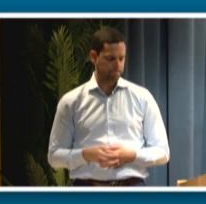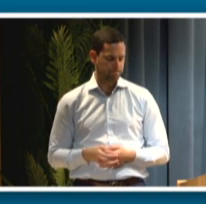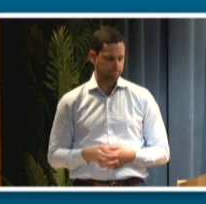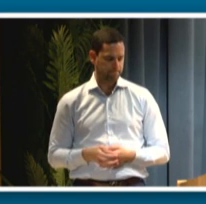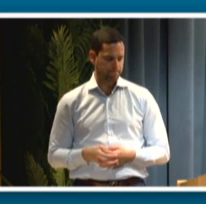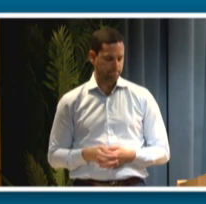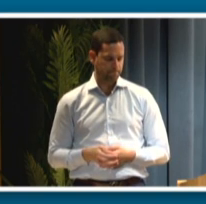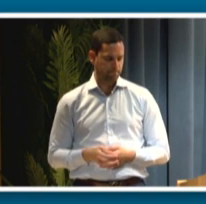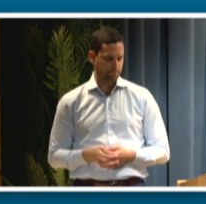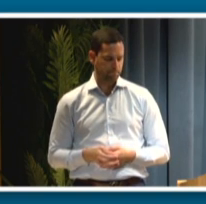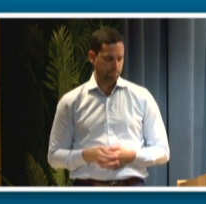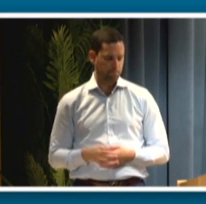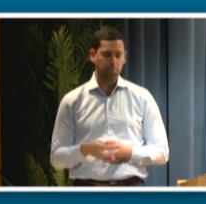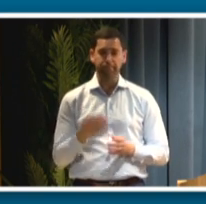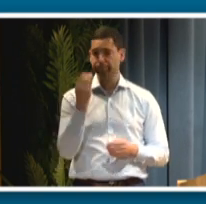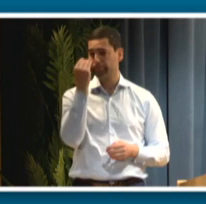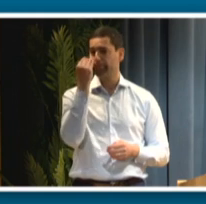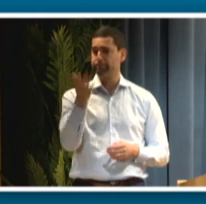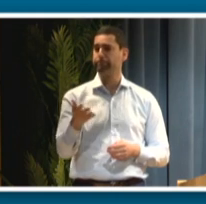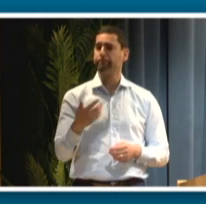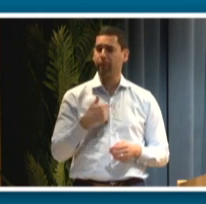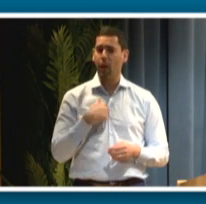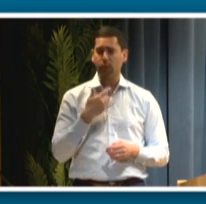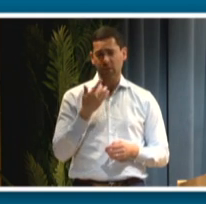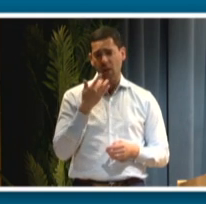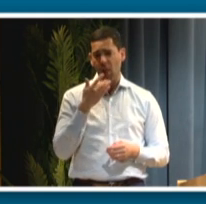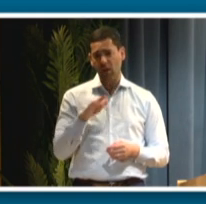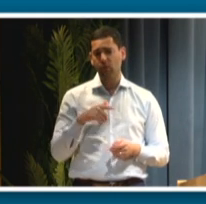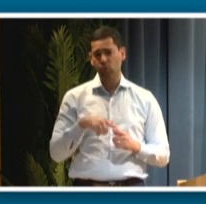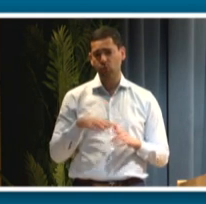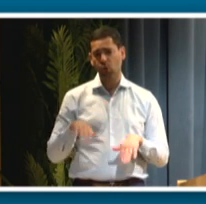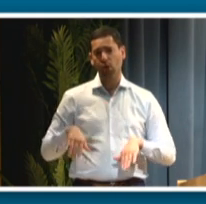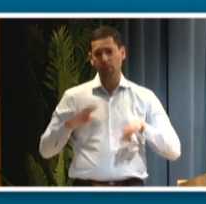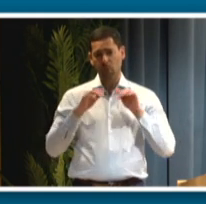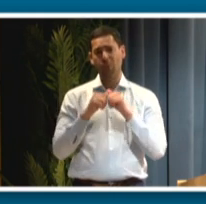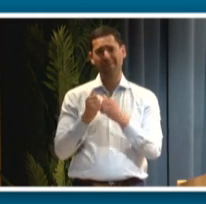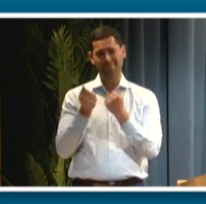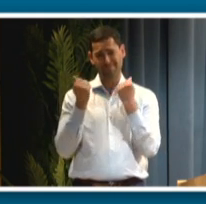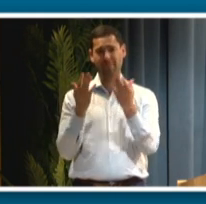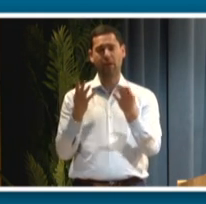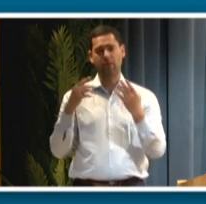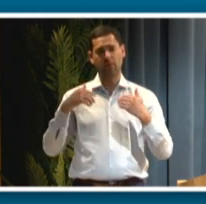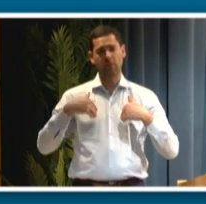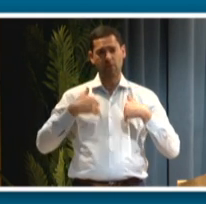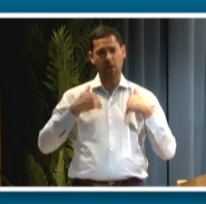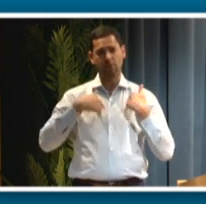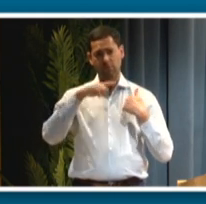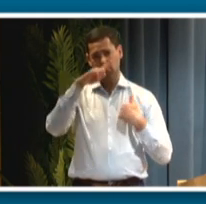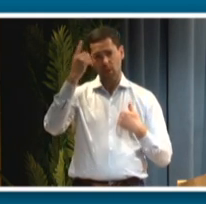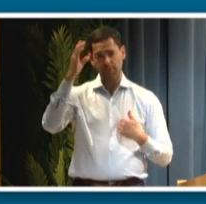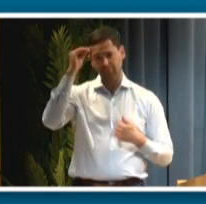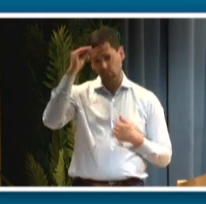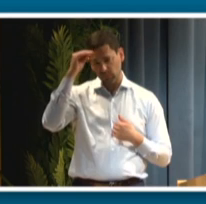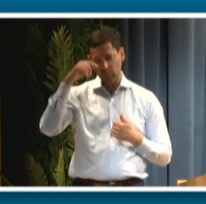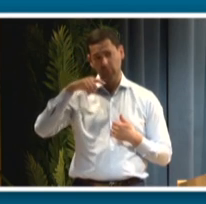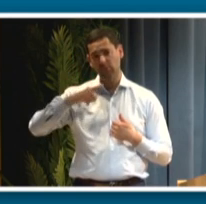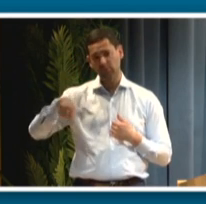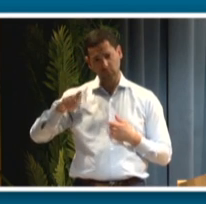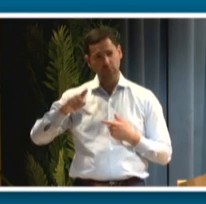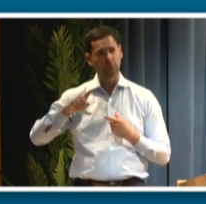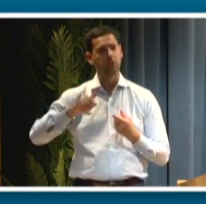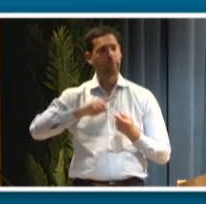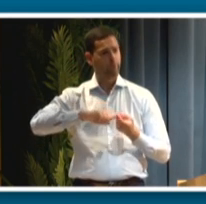the truth is I was fortunate enough to grow up around a bunch of young black boys. And the boys that I grew up around, these friends, these brothers of